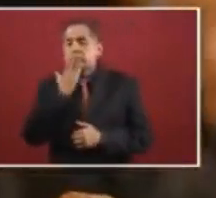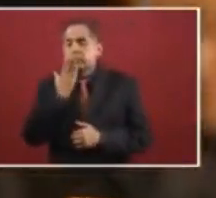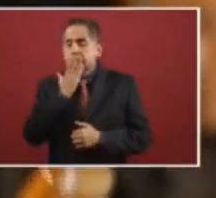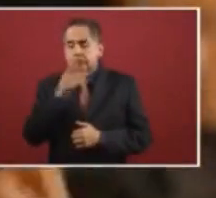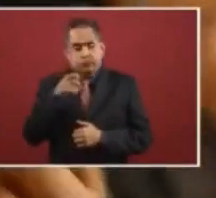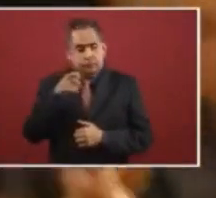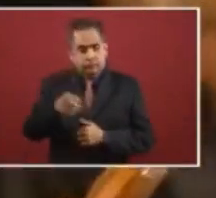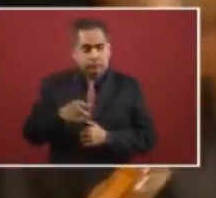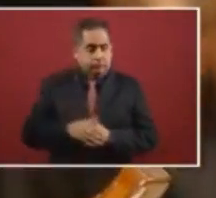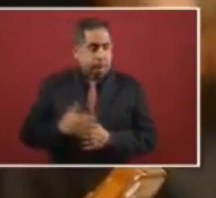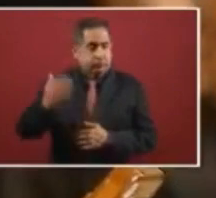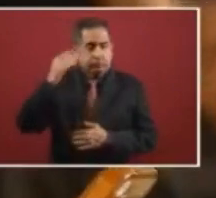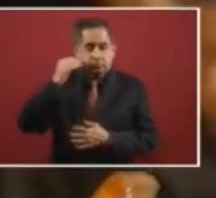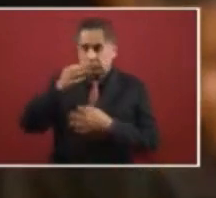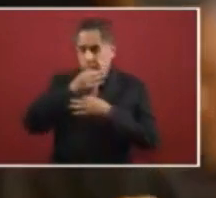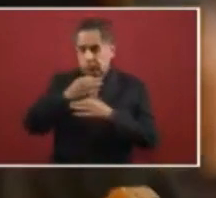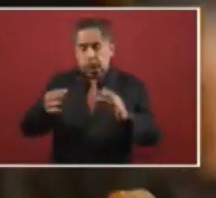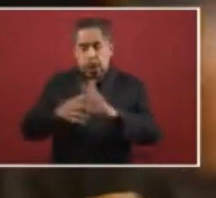Sonora.